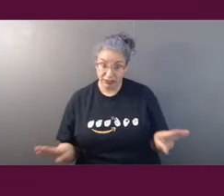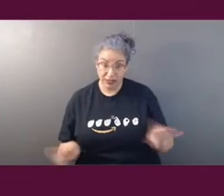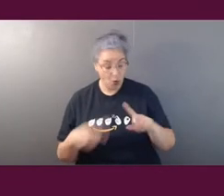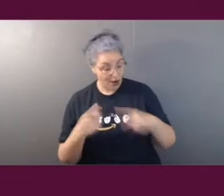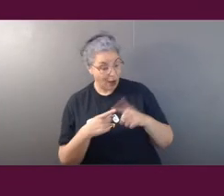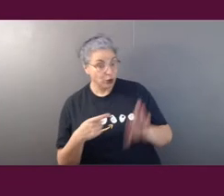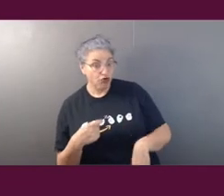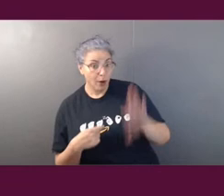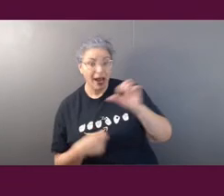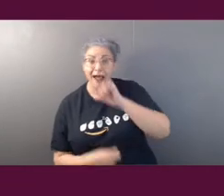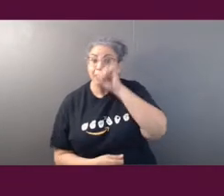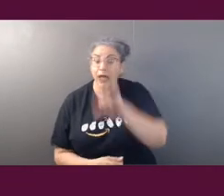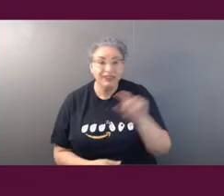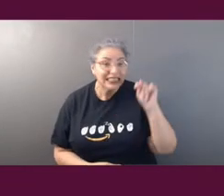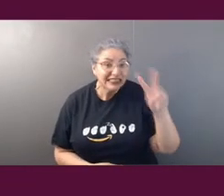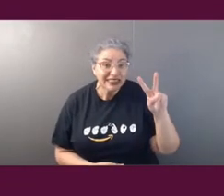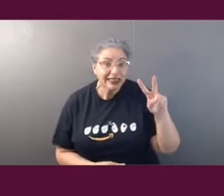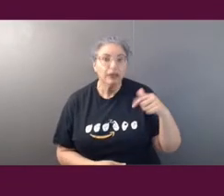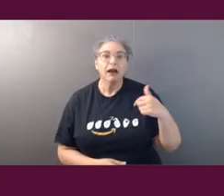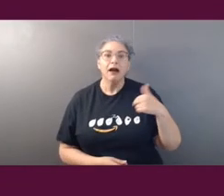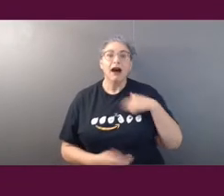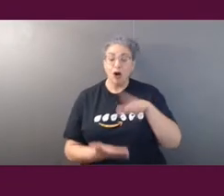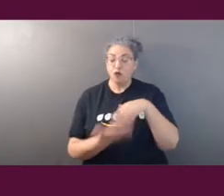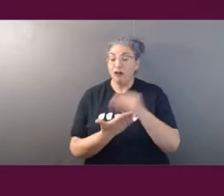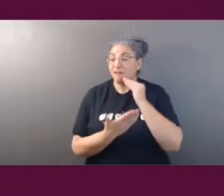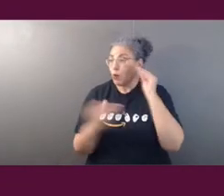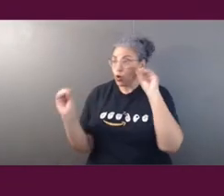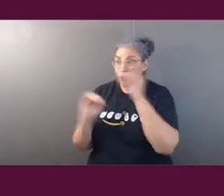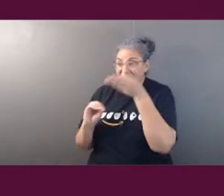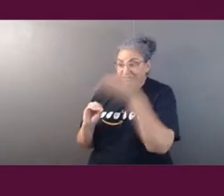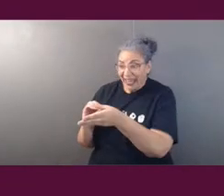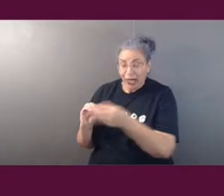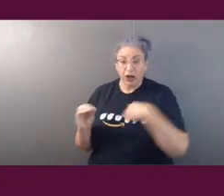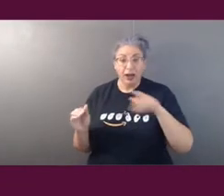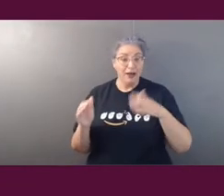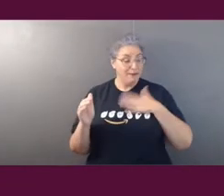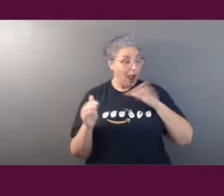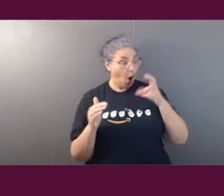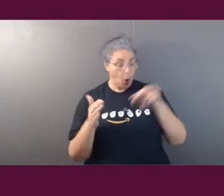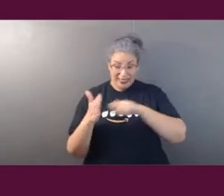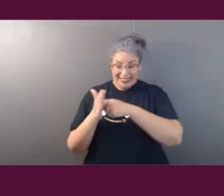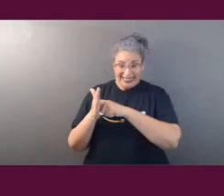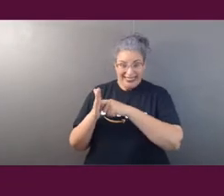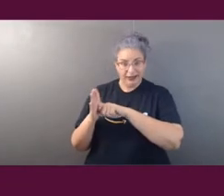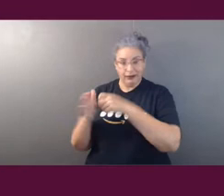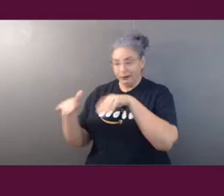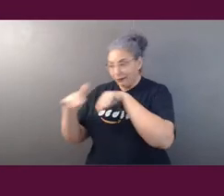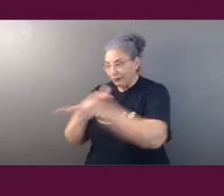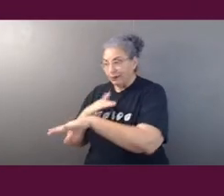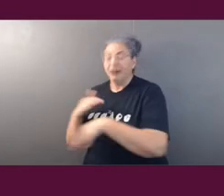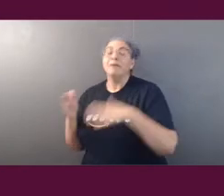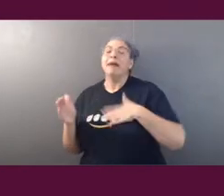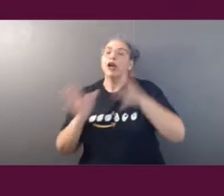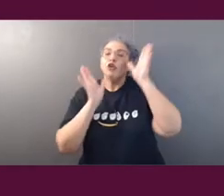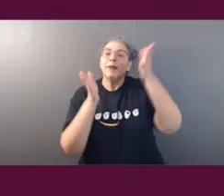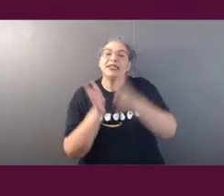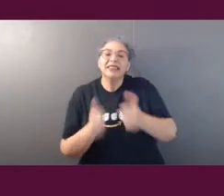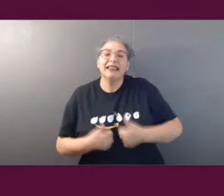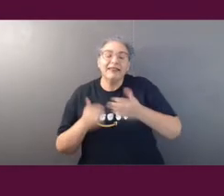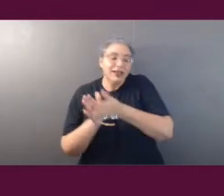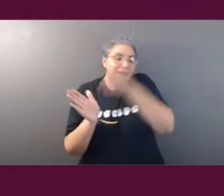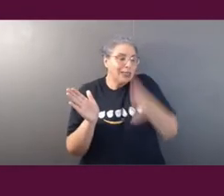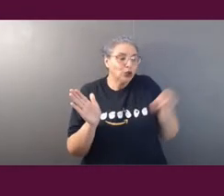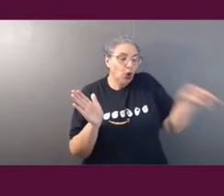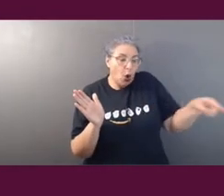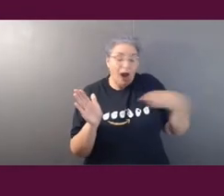Because when I was growing up, I loved TV. I was a latchkey kid. My parents worked. My grandparents would pick me up from school. And I lived next